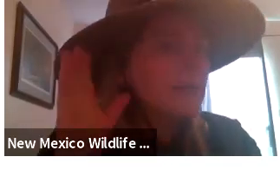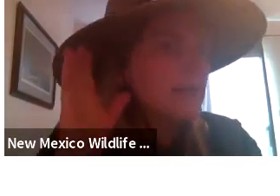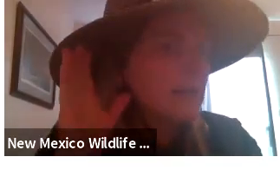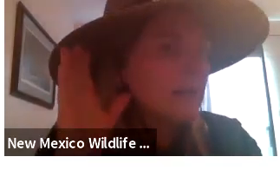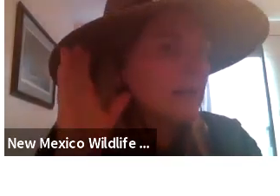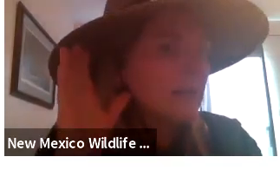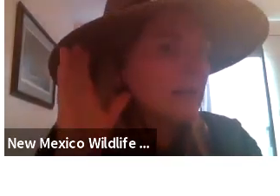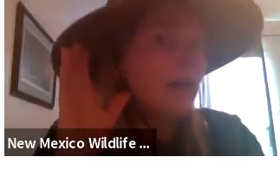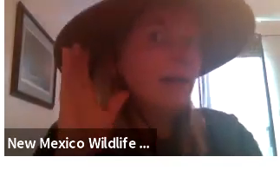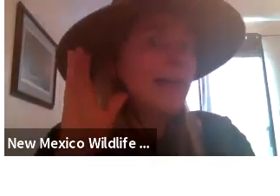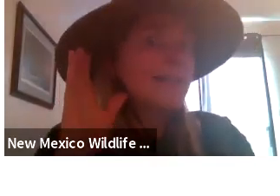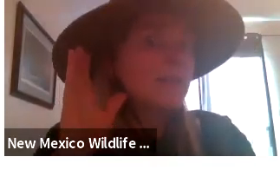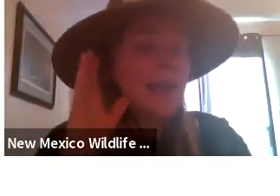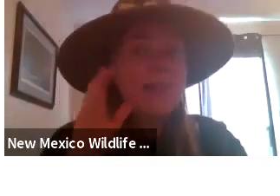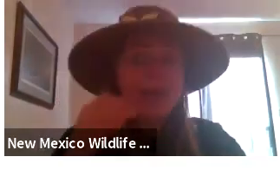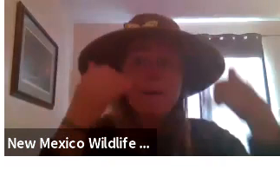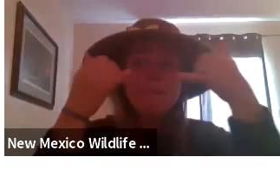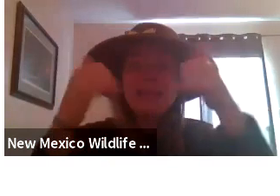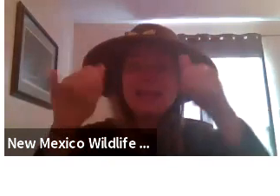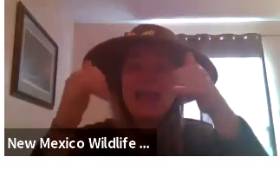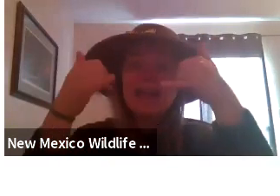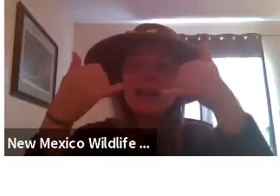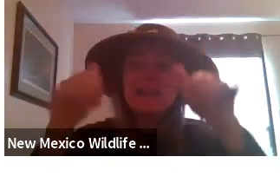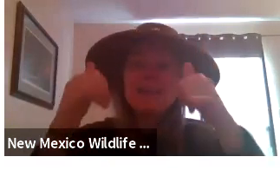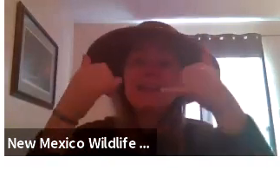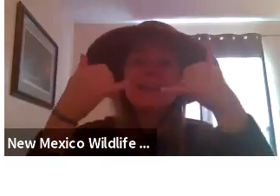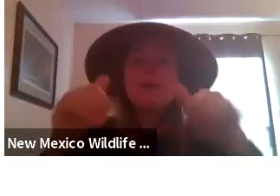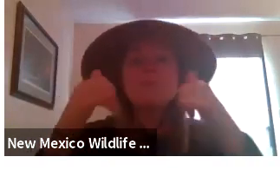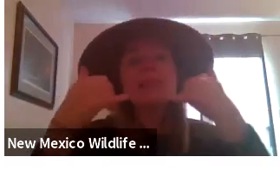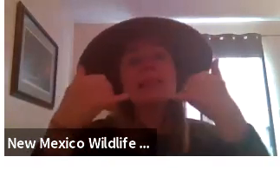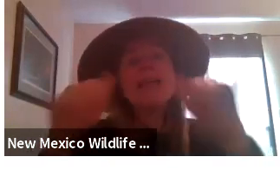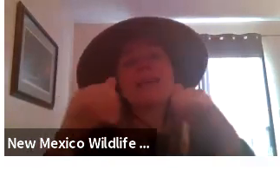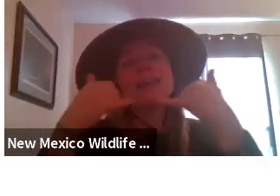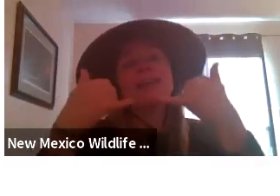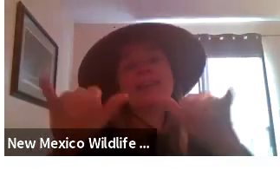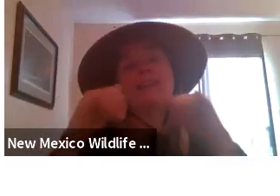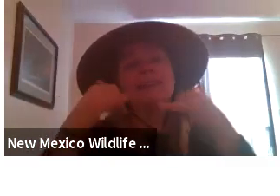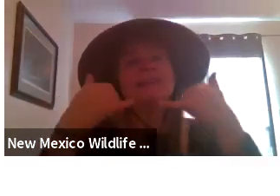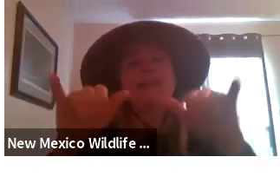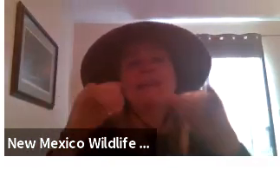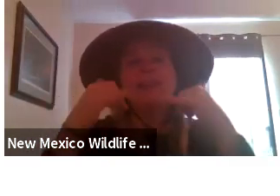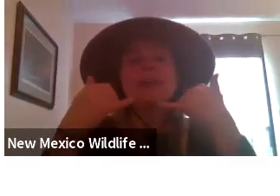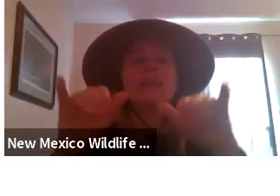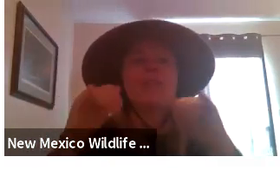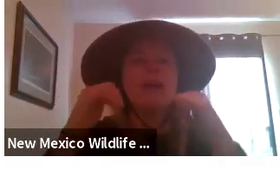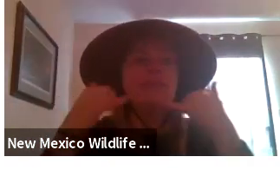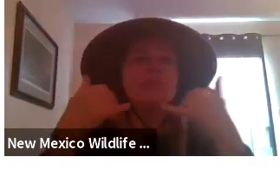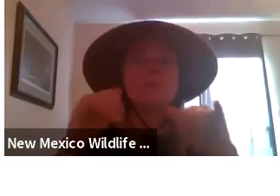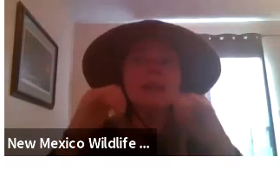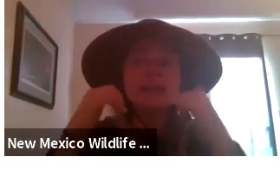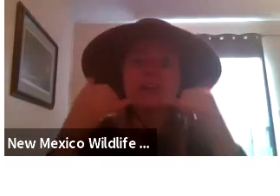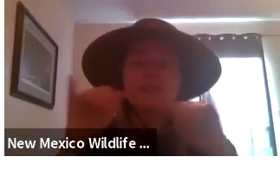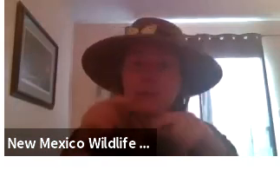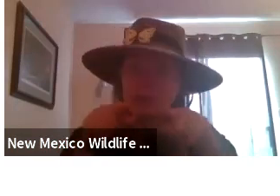I'm listening. That's right, they are playing. They're playing. They look like they're having